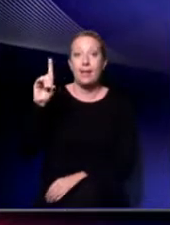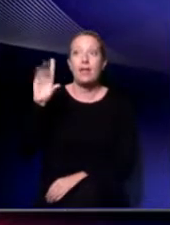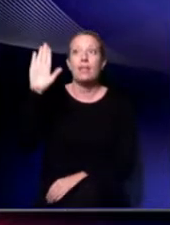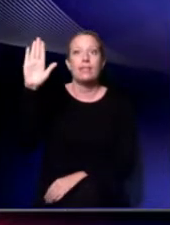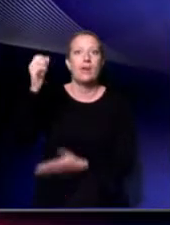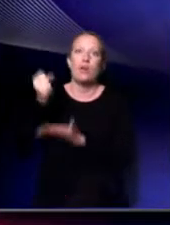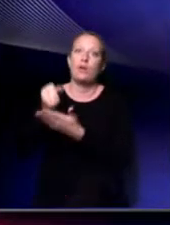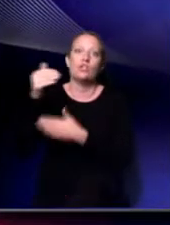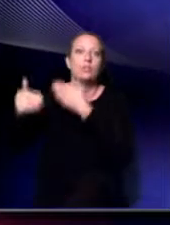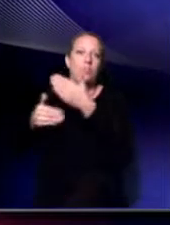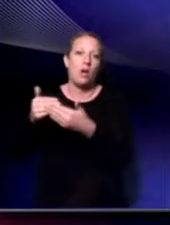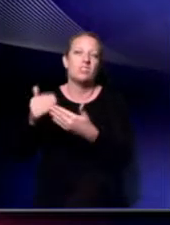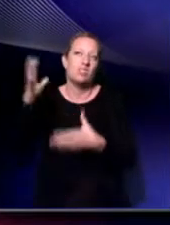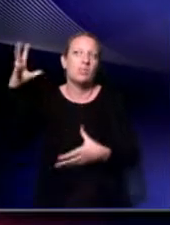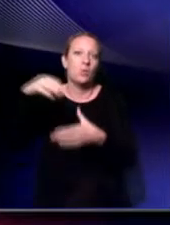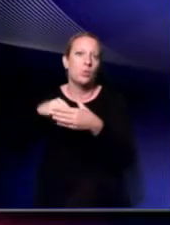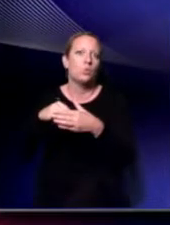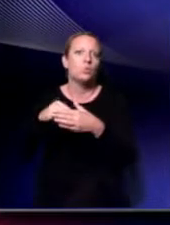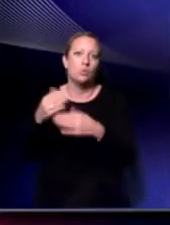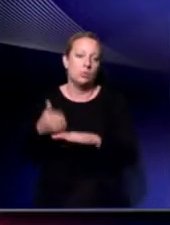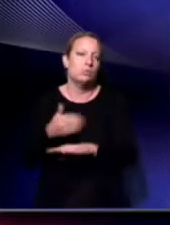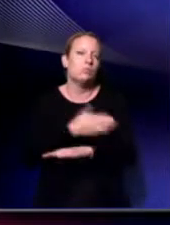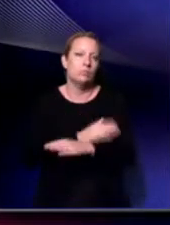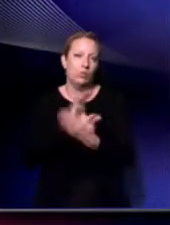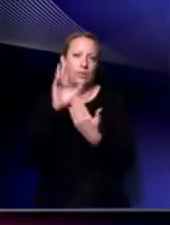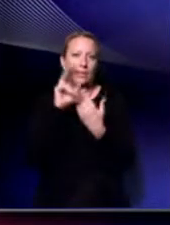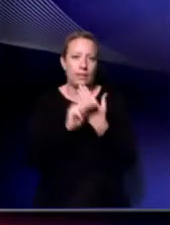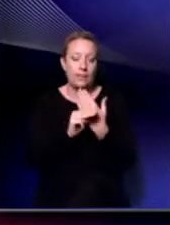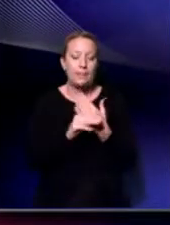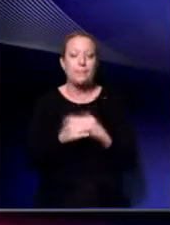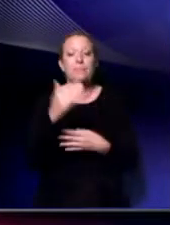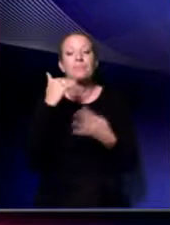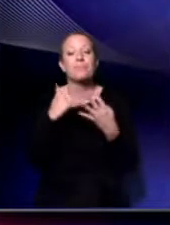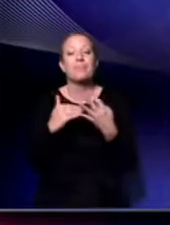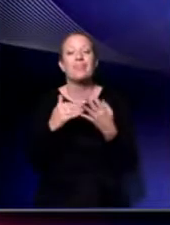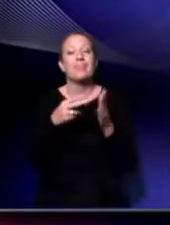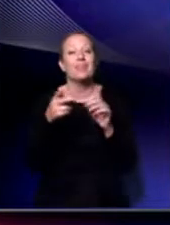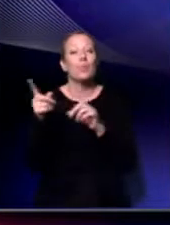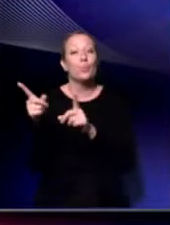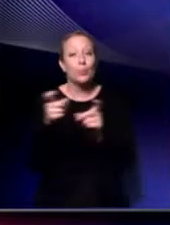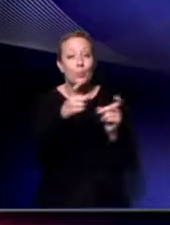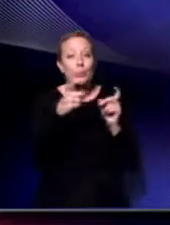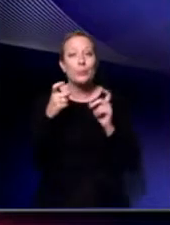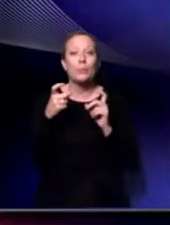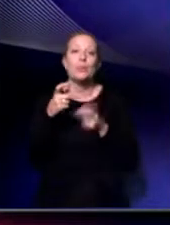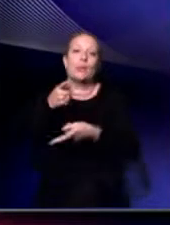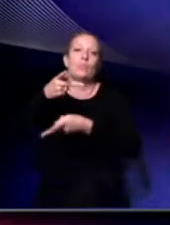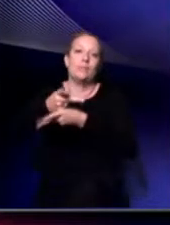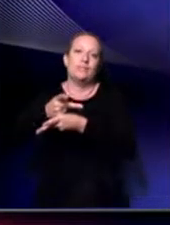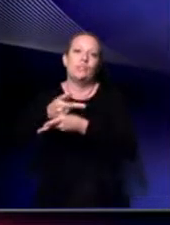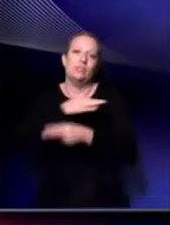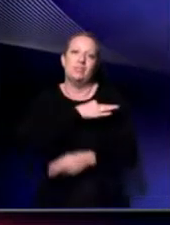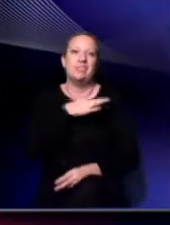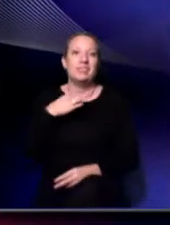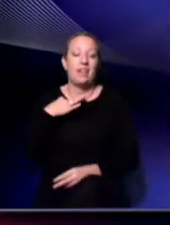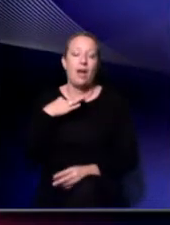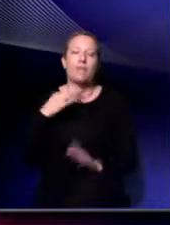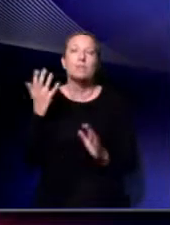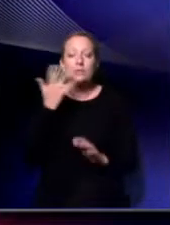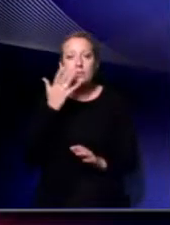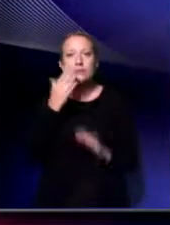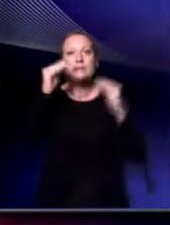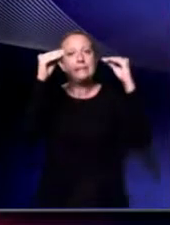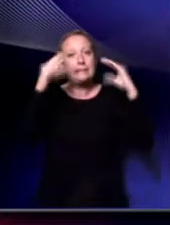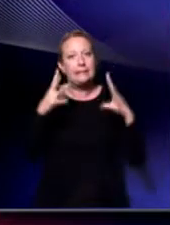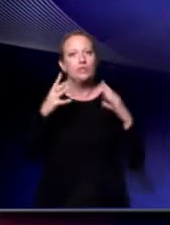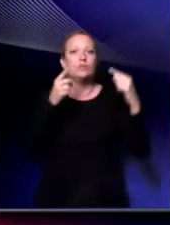fourth area is the recruitment and retention of staff, especially teachers. We are struggling to